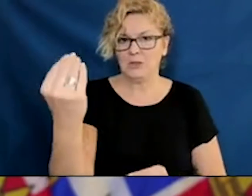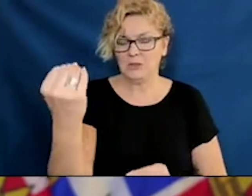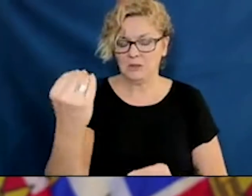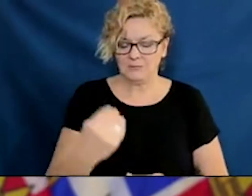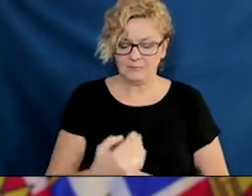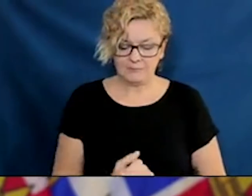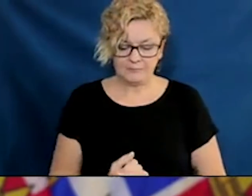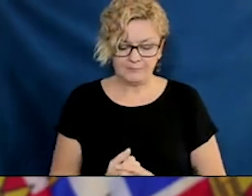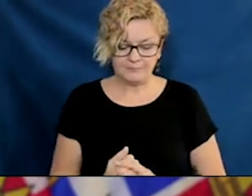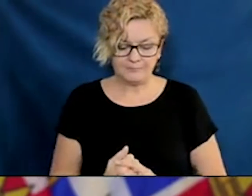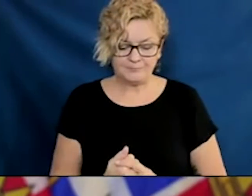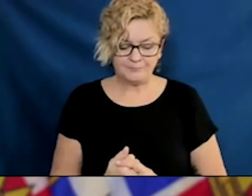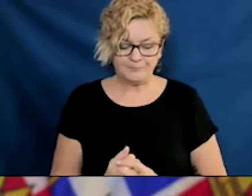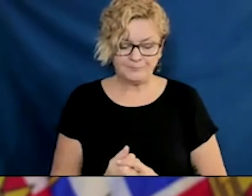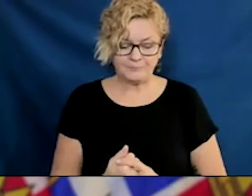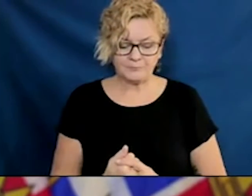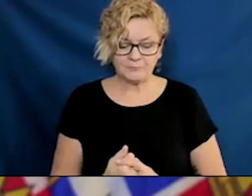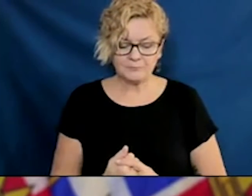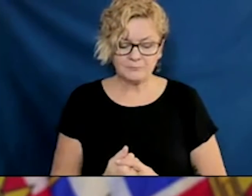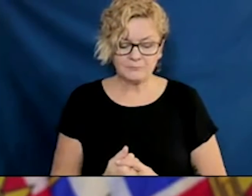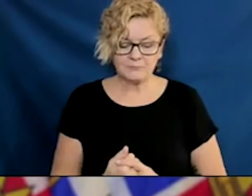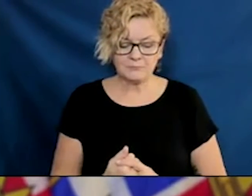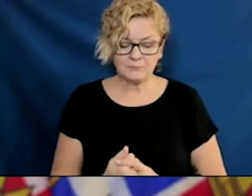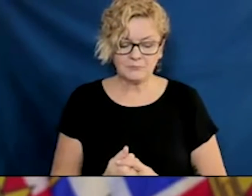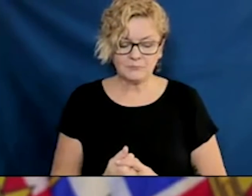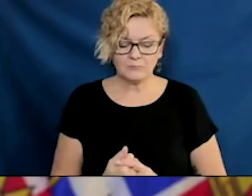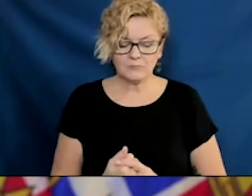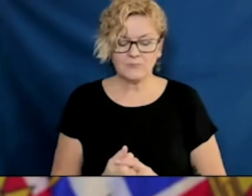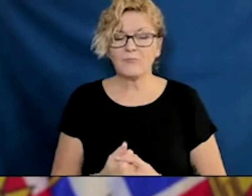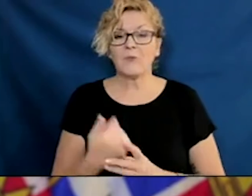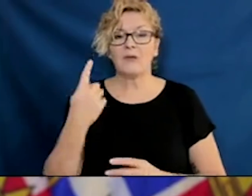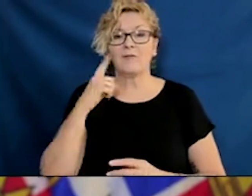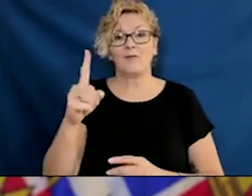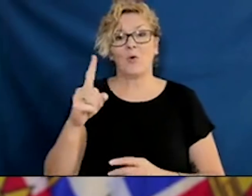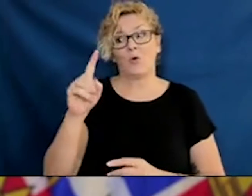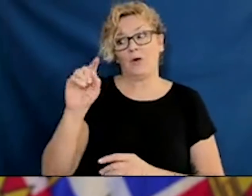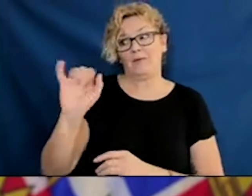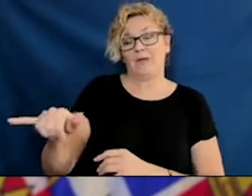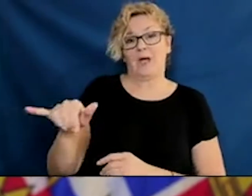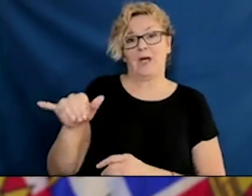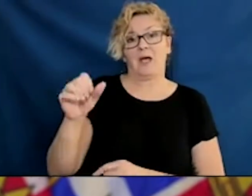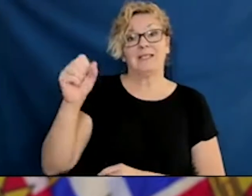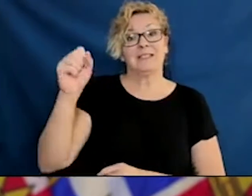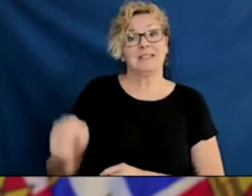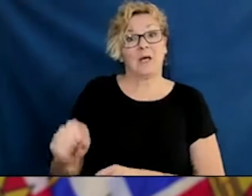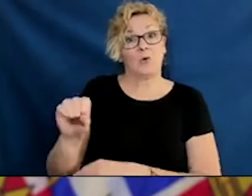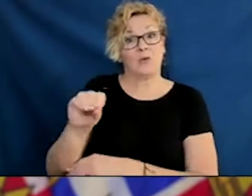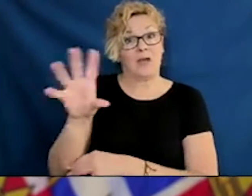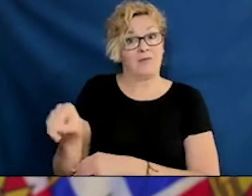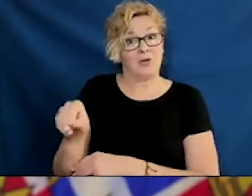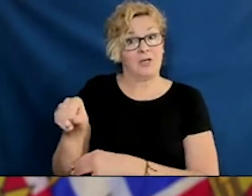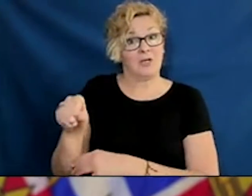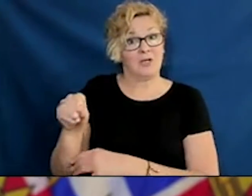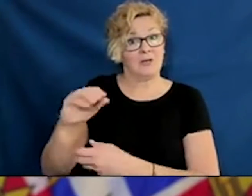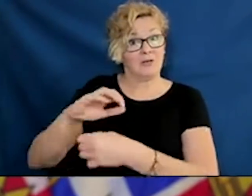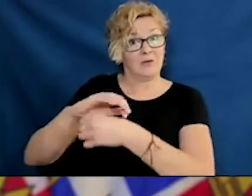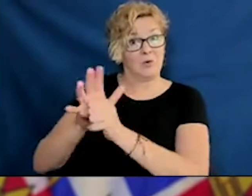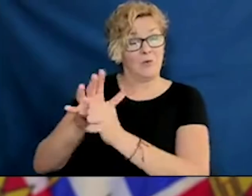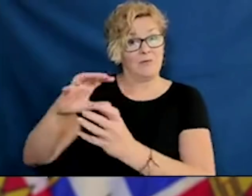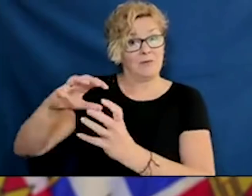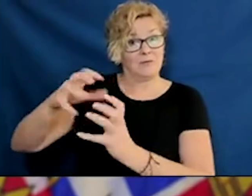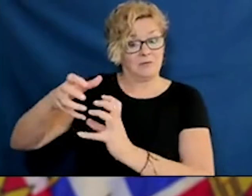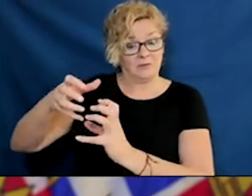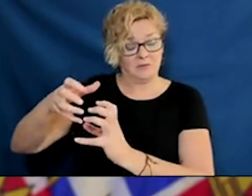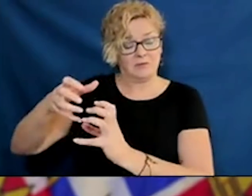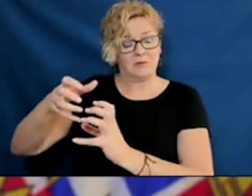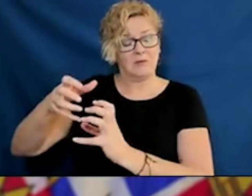been all in, three in Fraser Health and three in Vancouver Coastal and one in